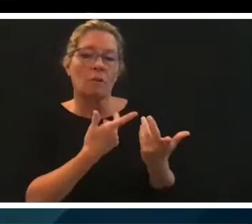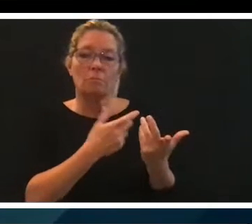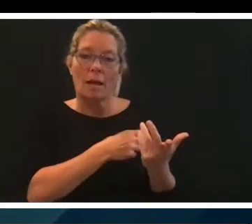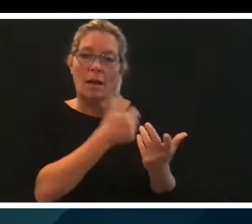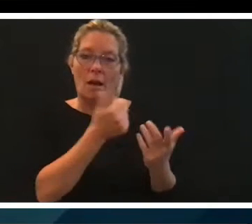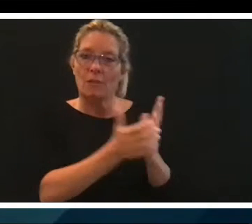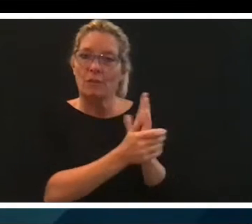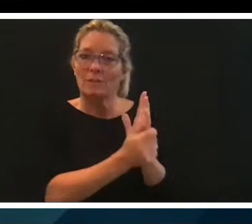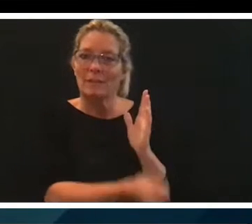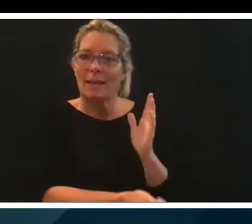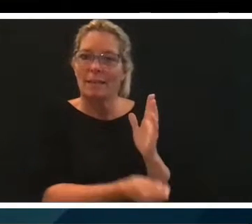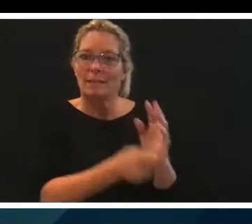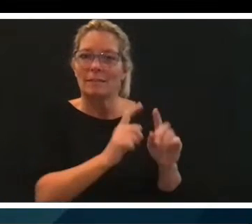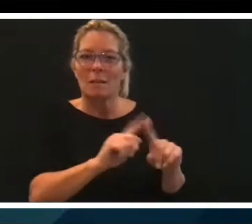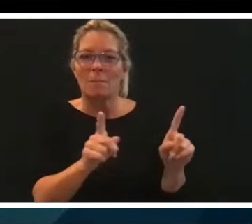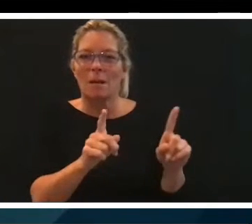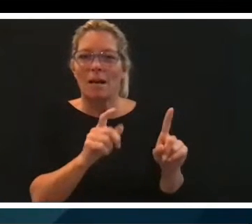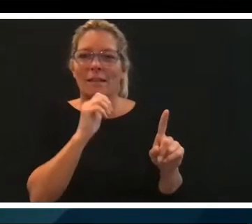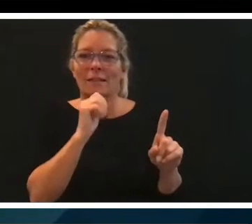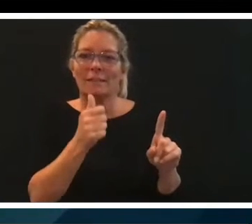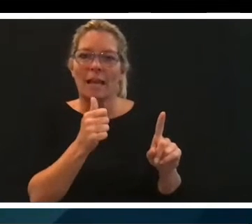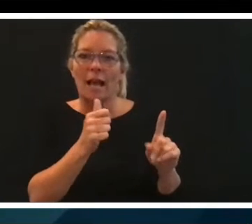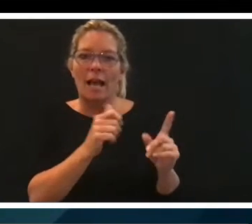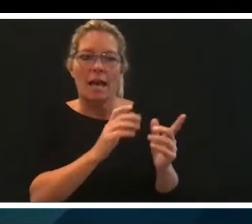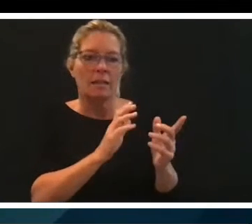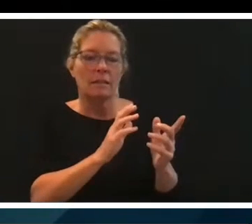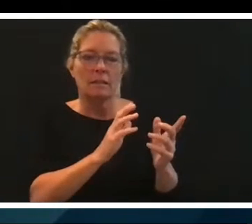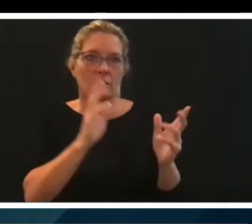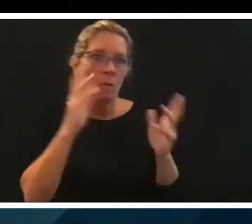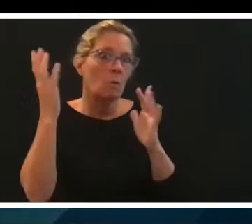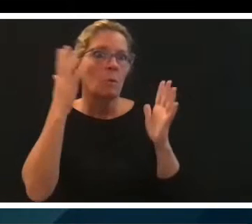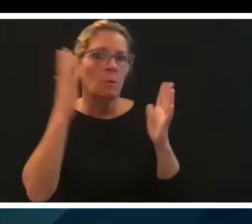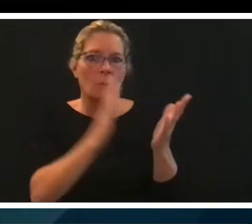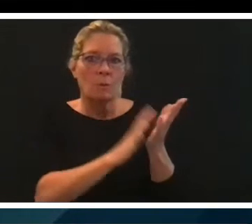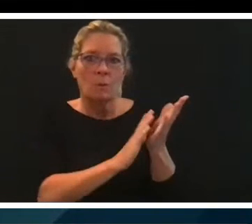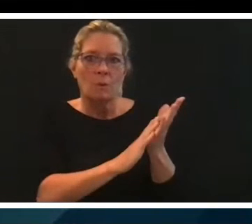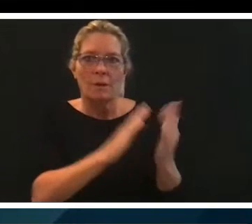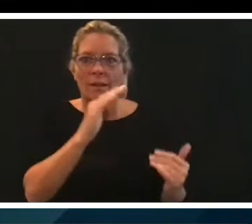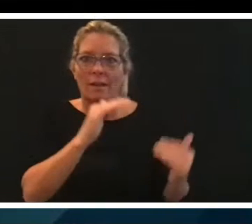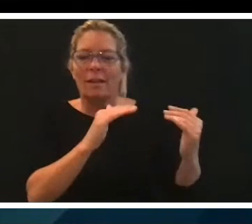much as other people were. And that's part of life. And that makes